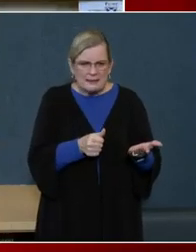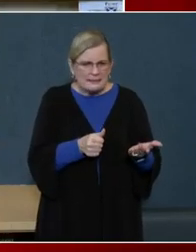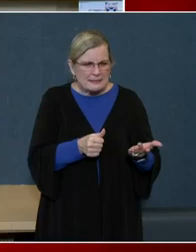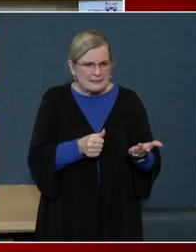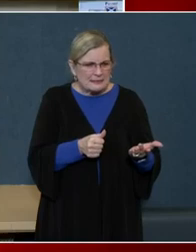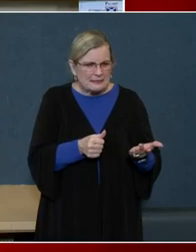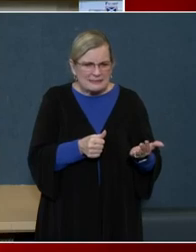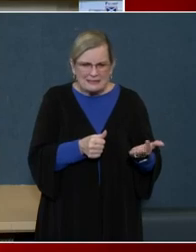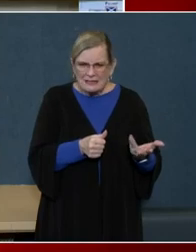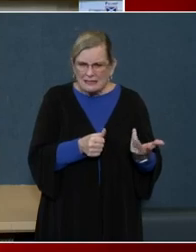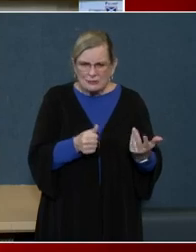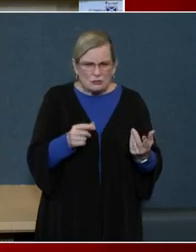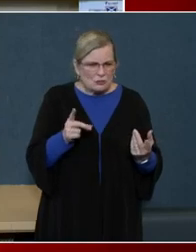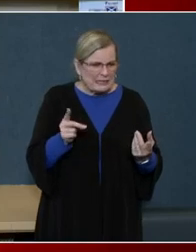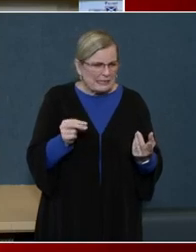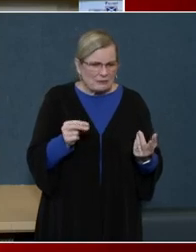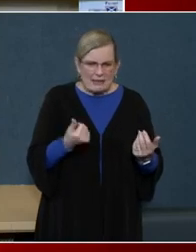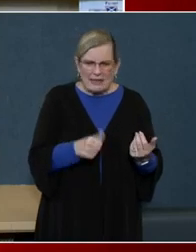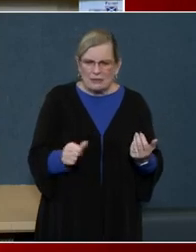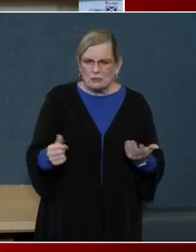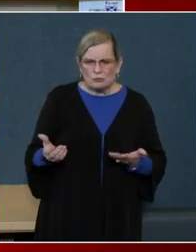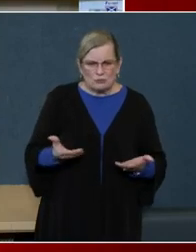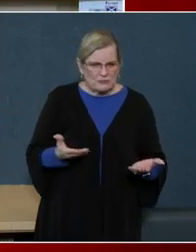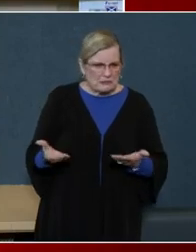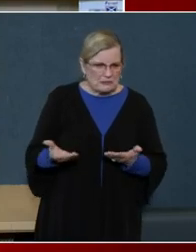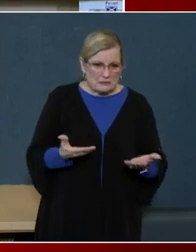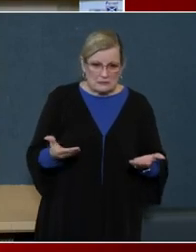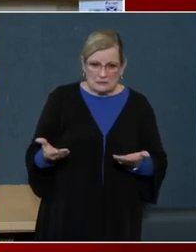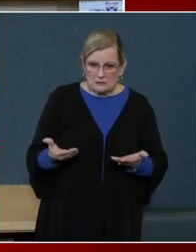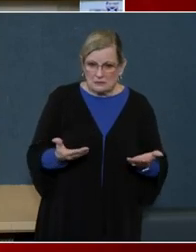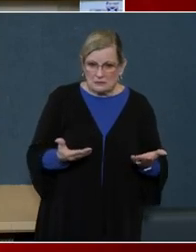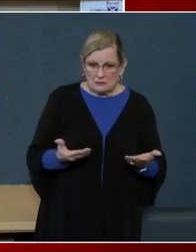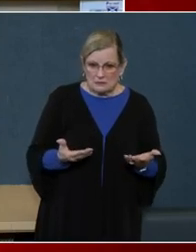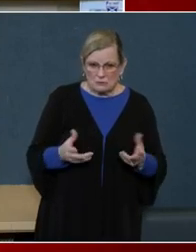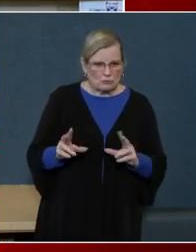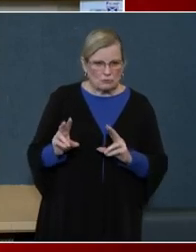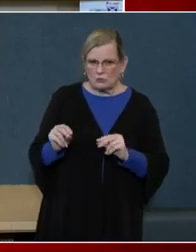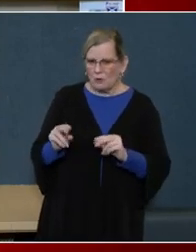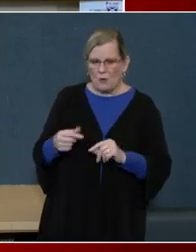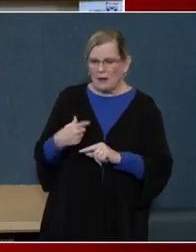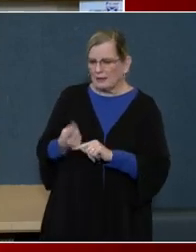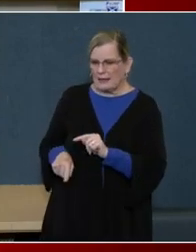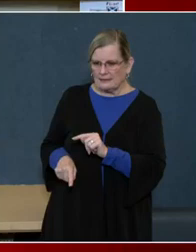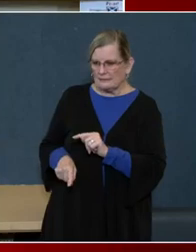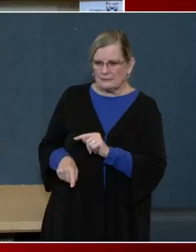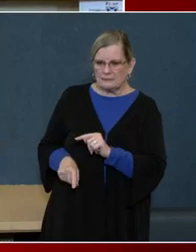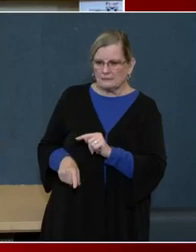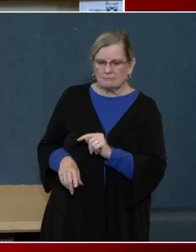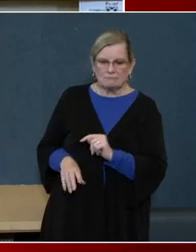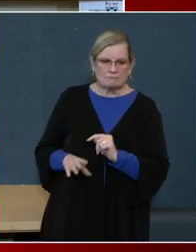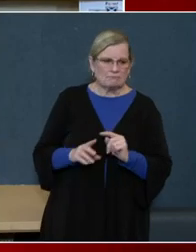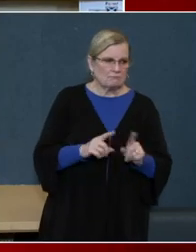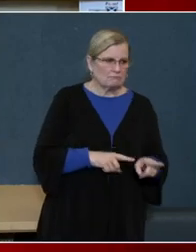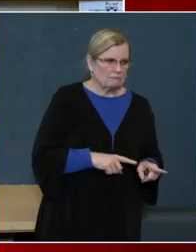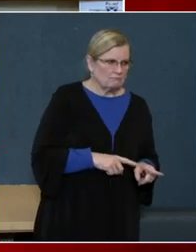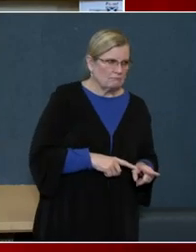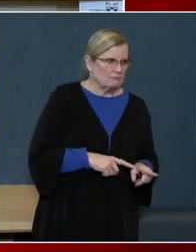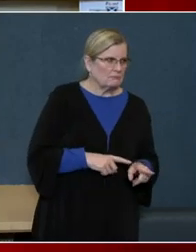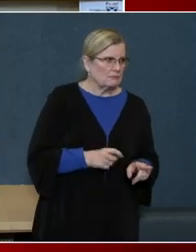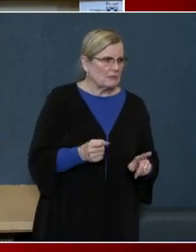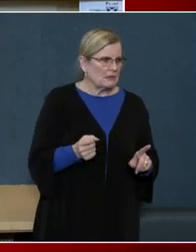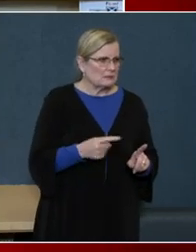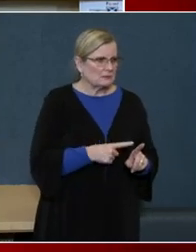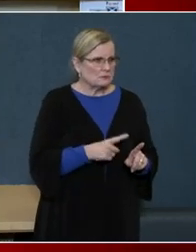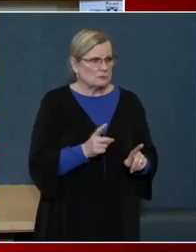I really can't, no. Is there any reason? I know that there are businesses and other things and